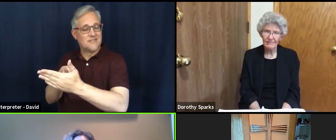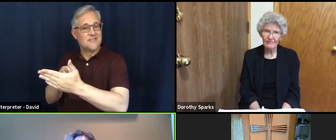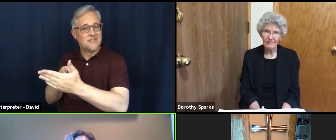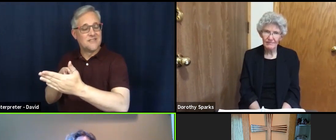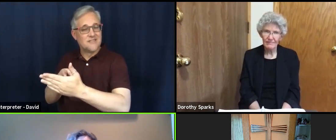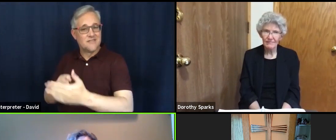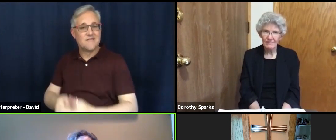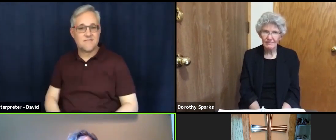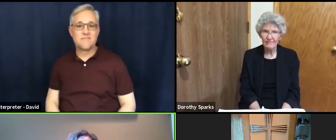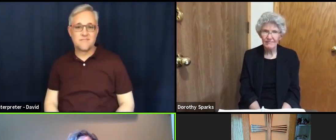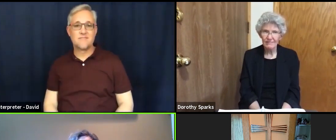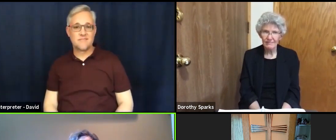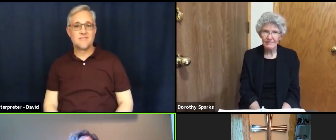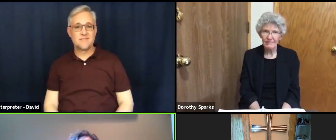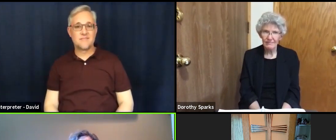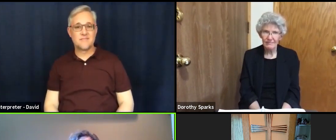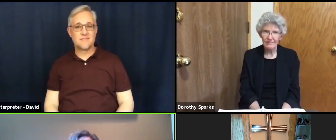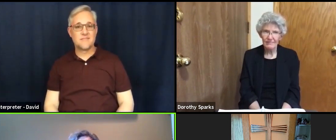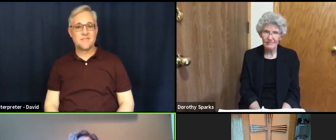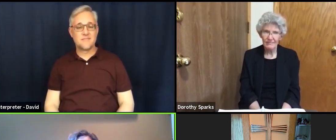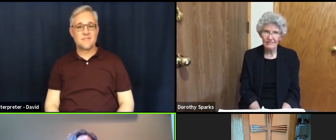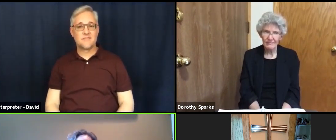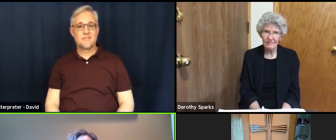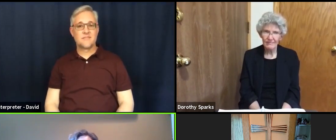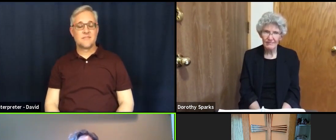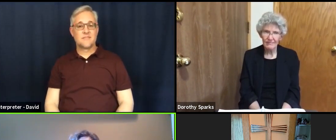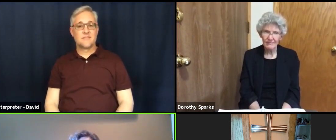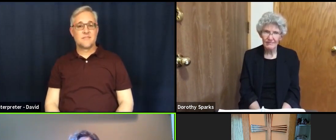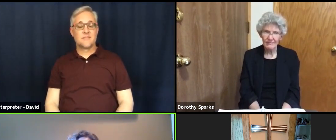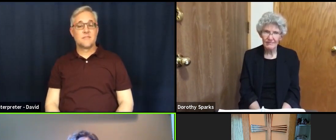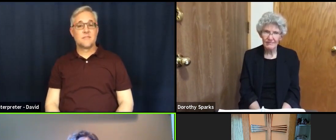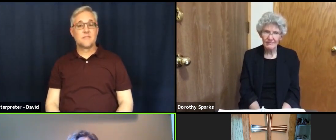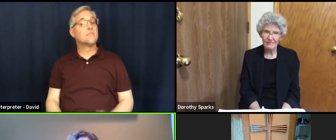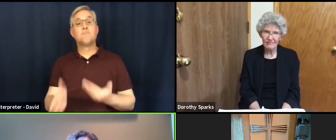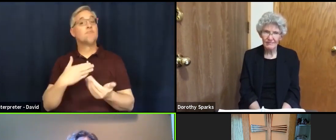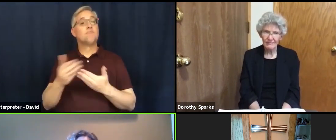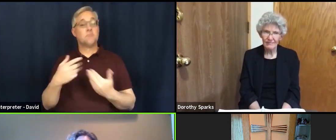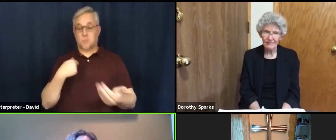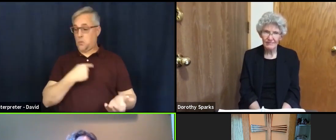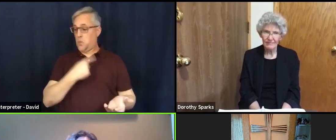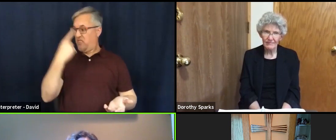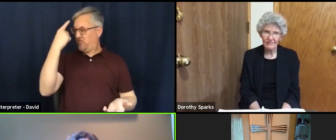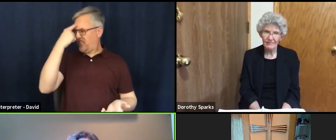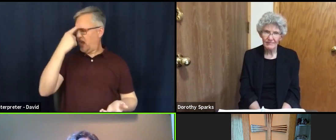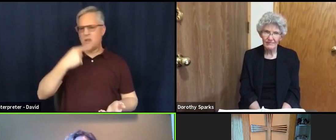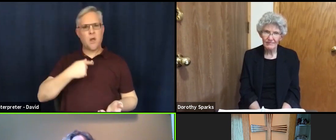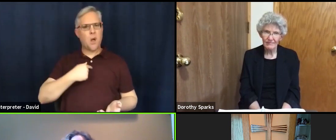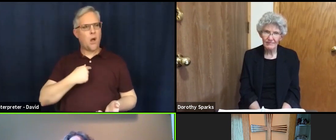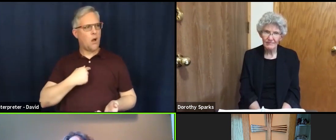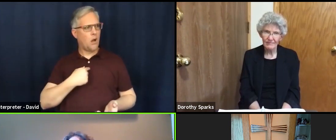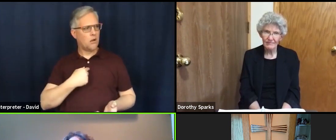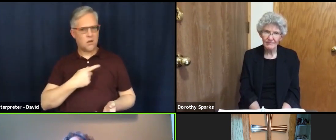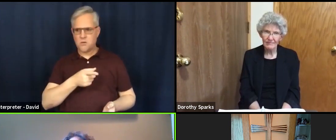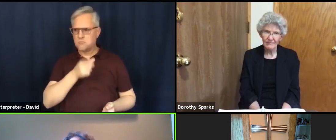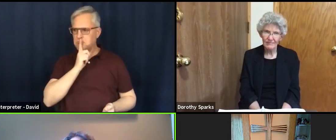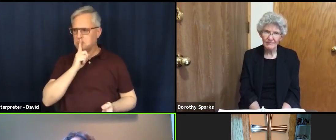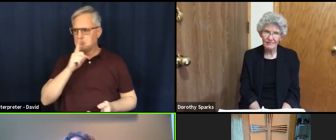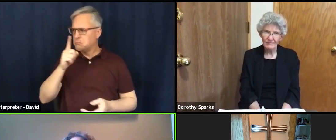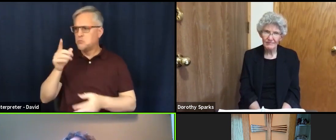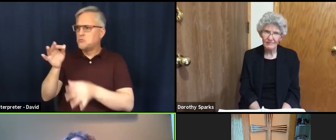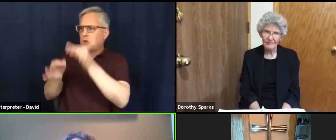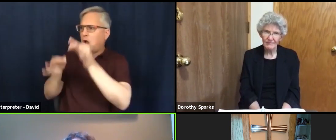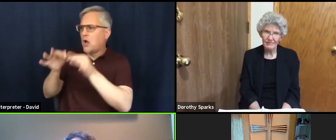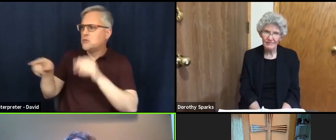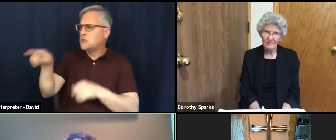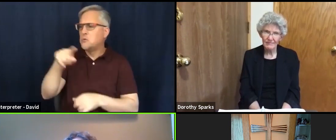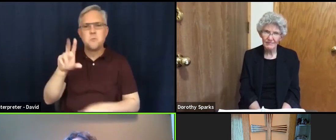Because even if we don't realize we're doing this, we are doing it. We are judging. In